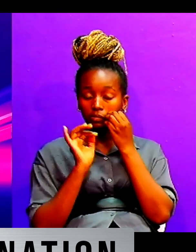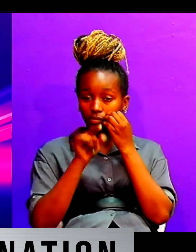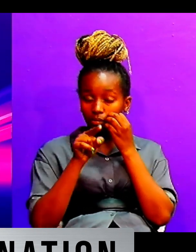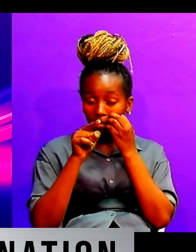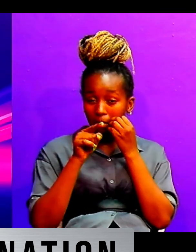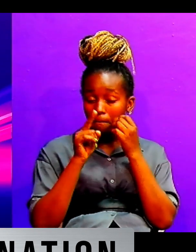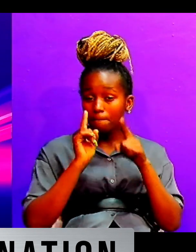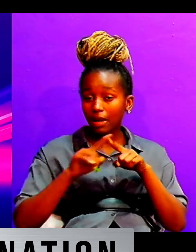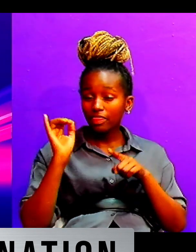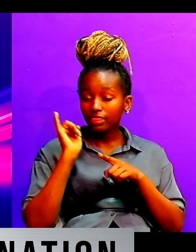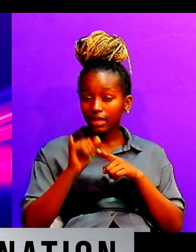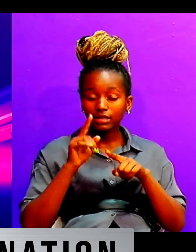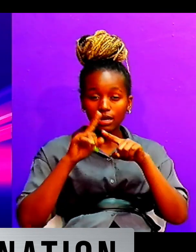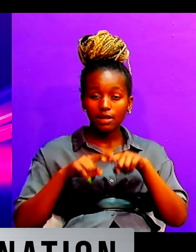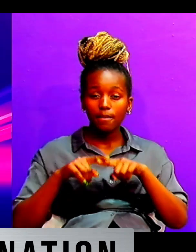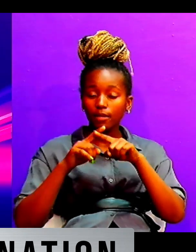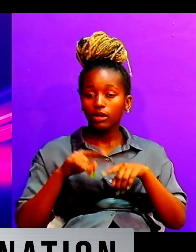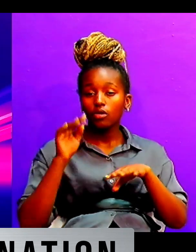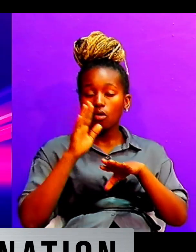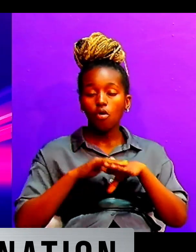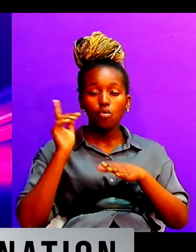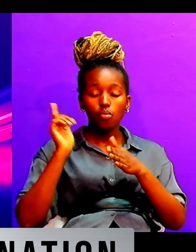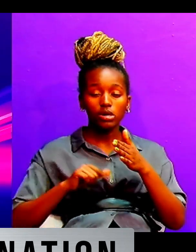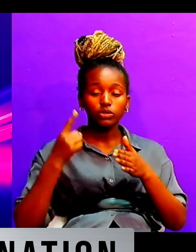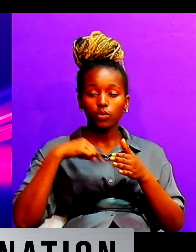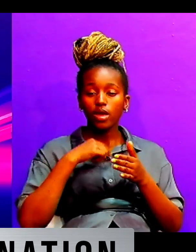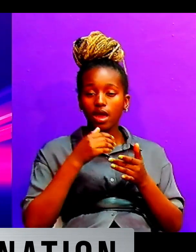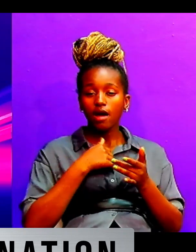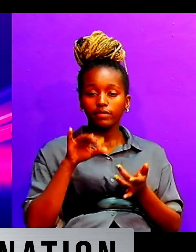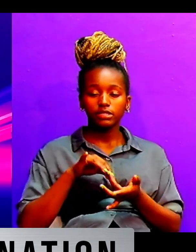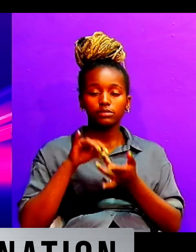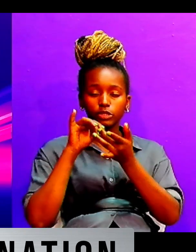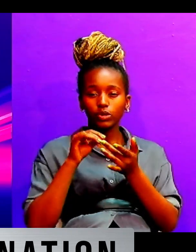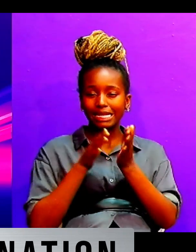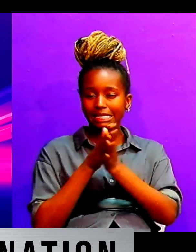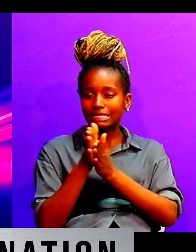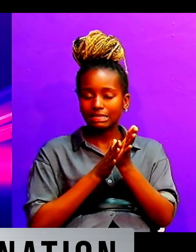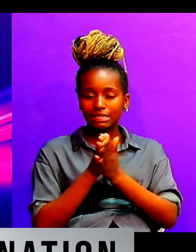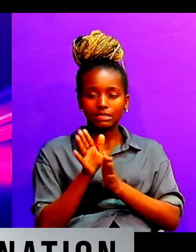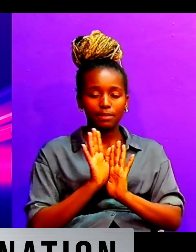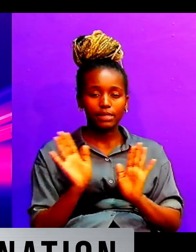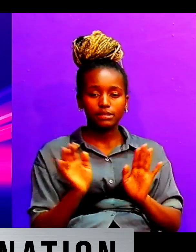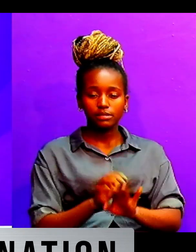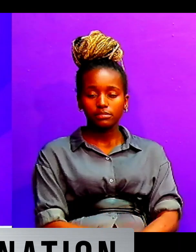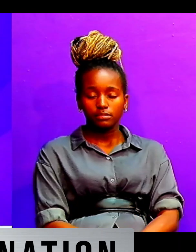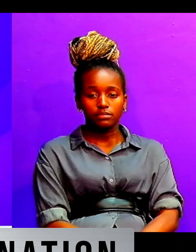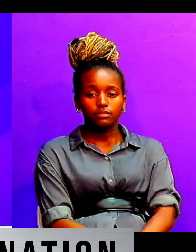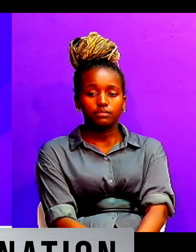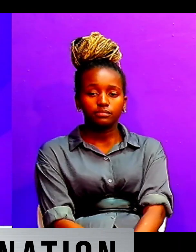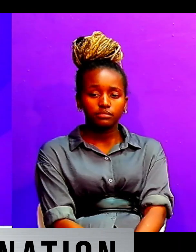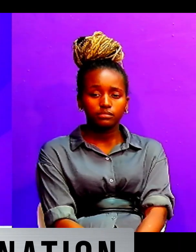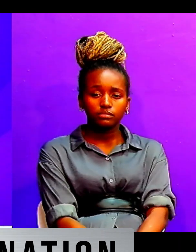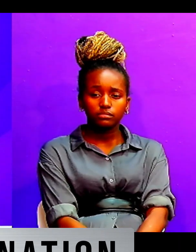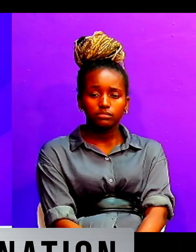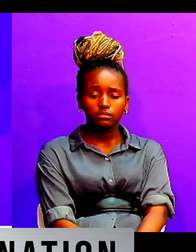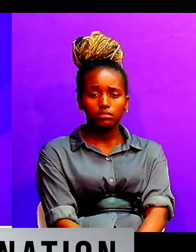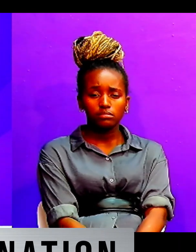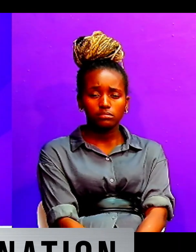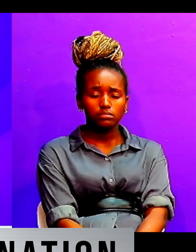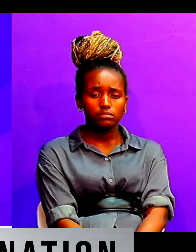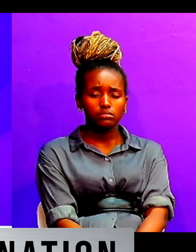have categorized as special interest. So special like for interest can be UPIA, buying it's Can it be buying of furniture?